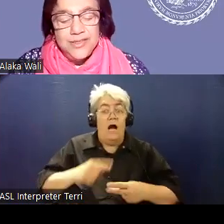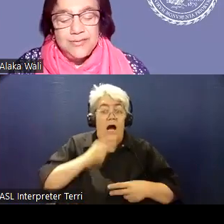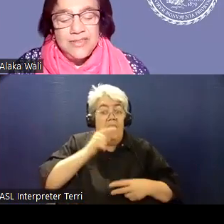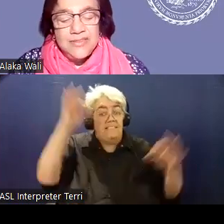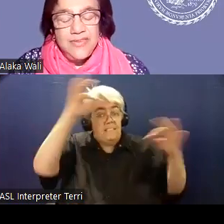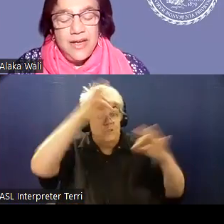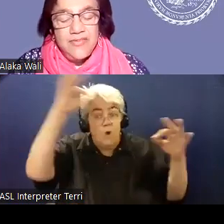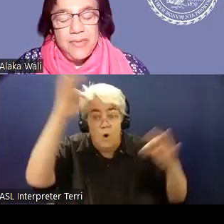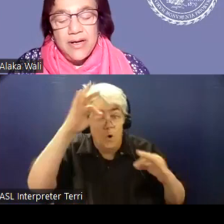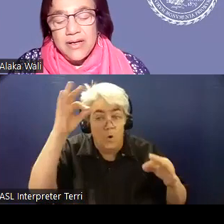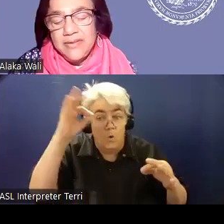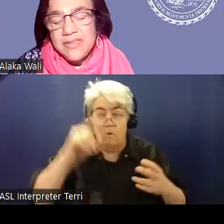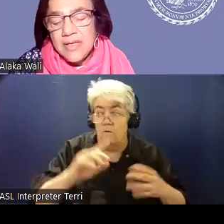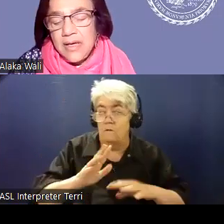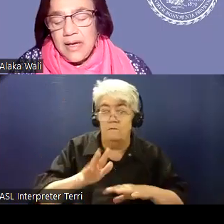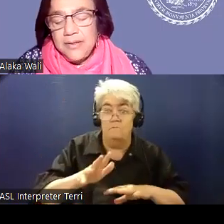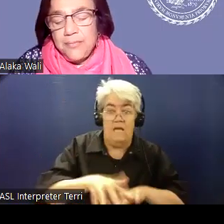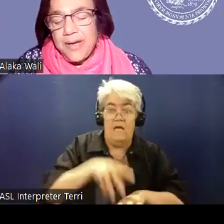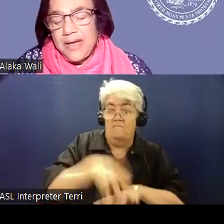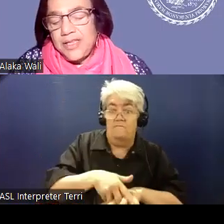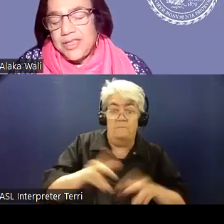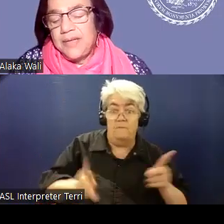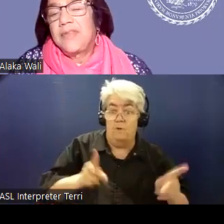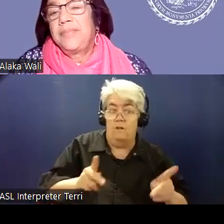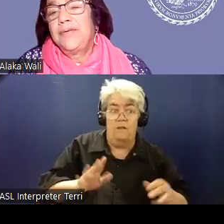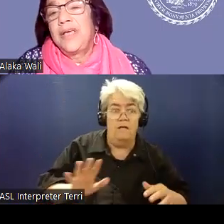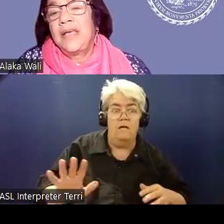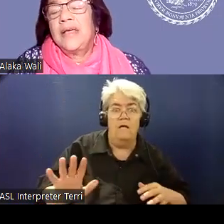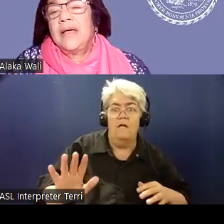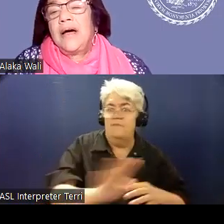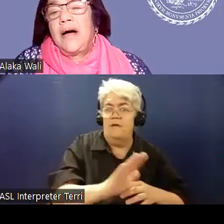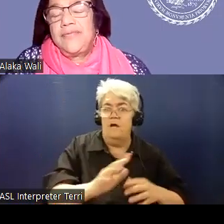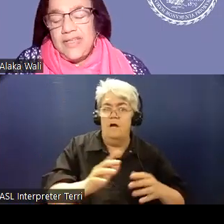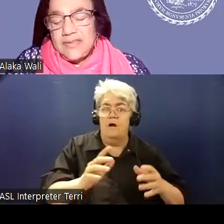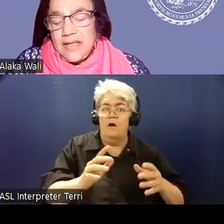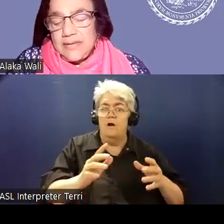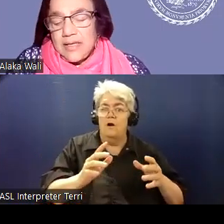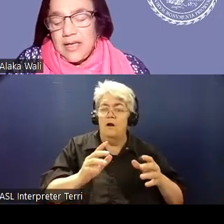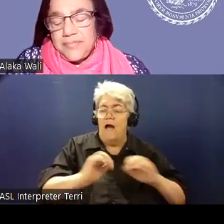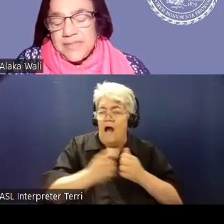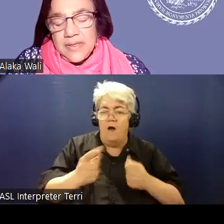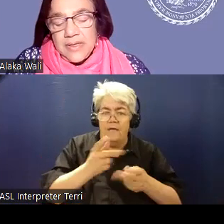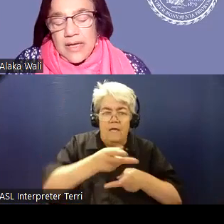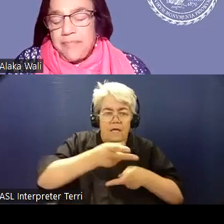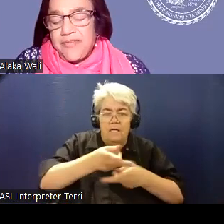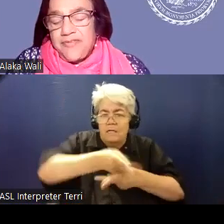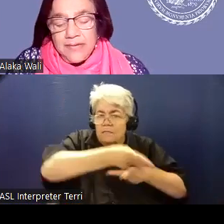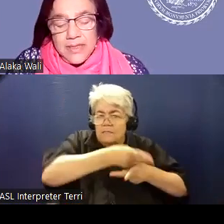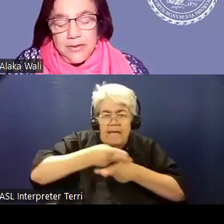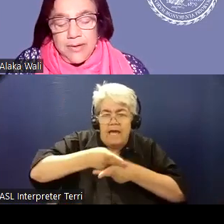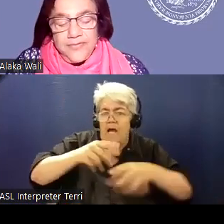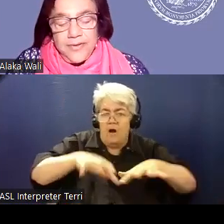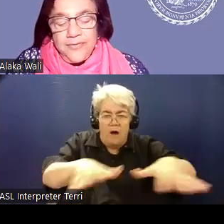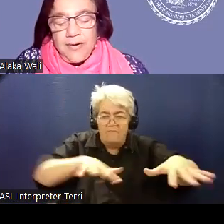the histories of Native Americans and the way they shape the beauty of these landscapes. I'm